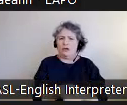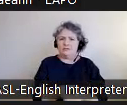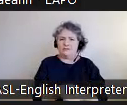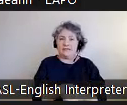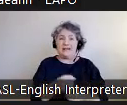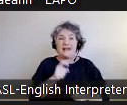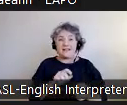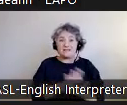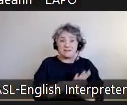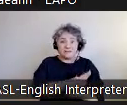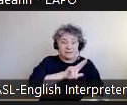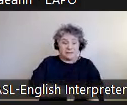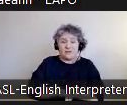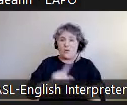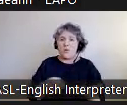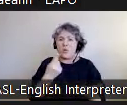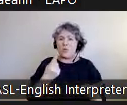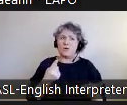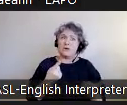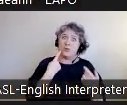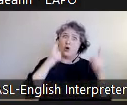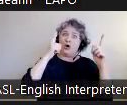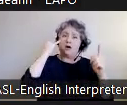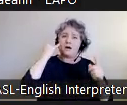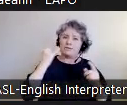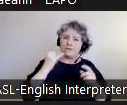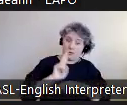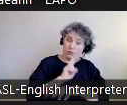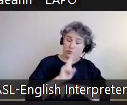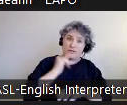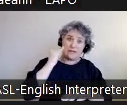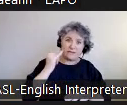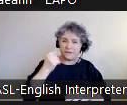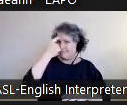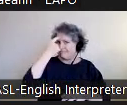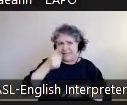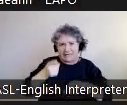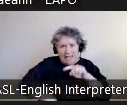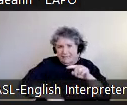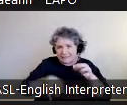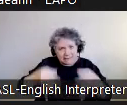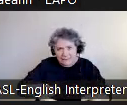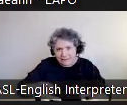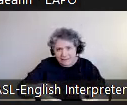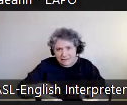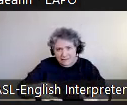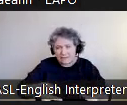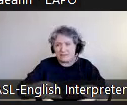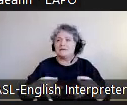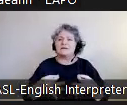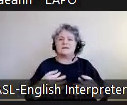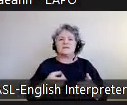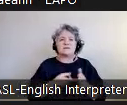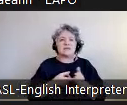mentally incapable, meaning you might not understand what's happening or what kind of decisions are being made on your behalf. So you want